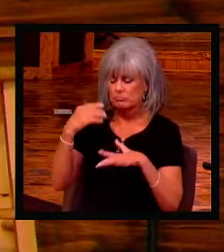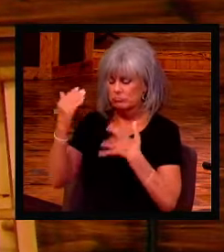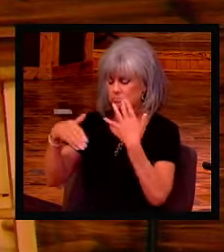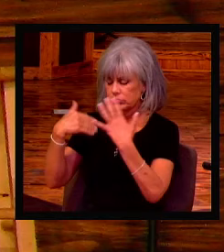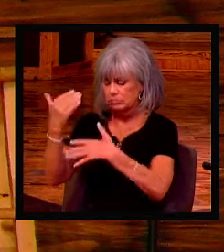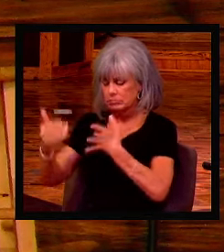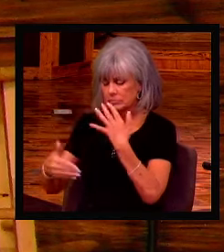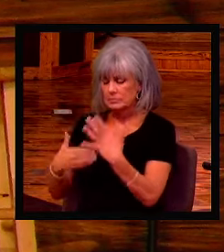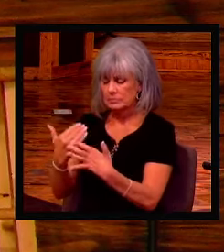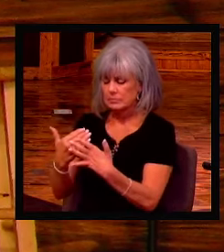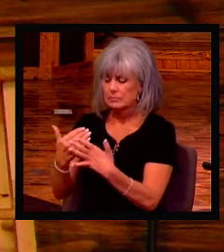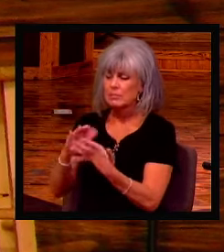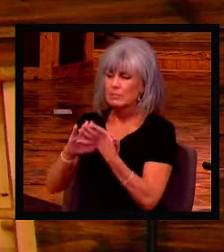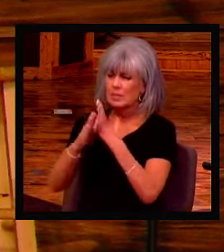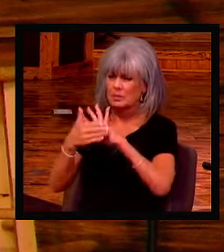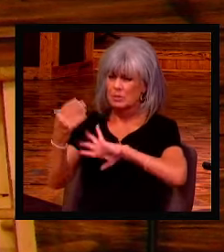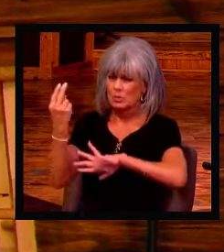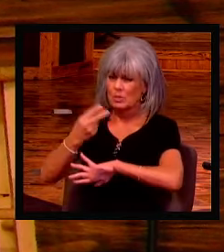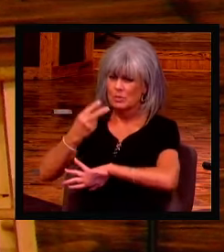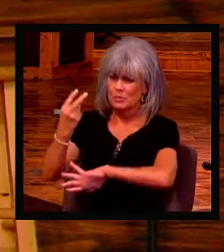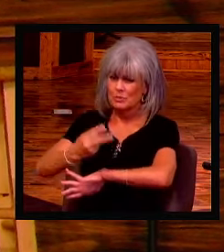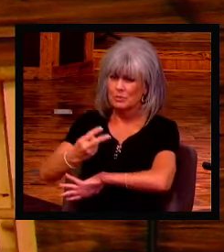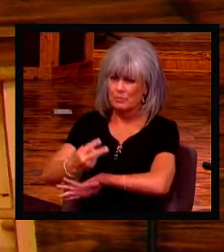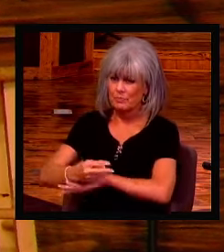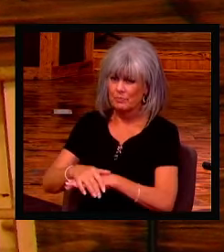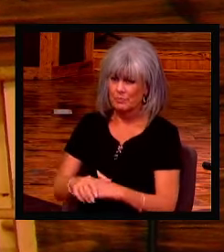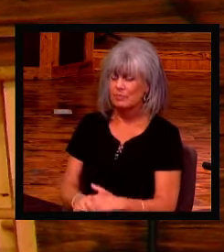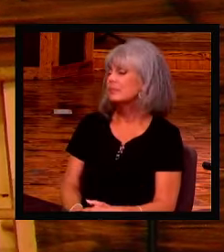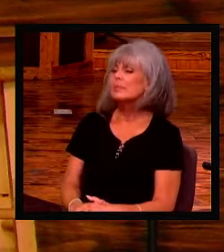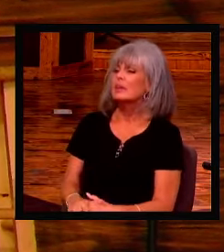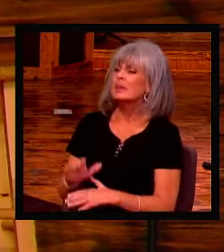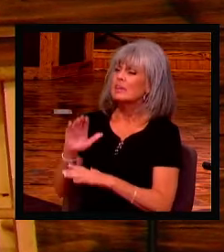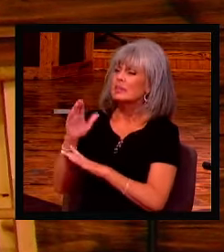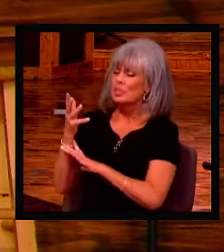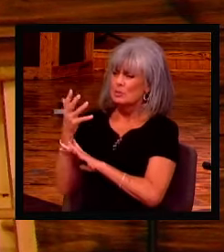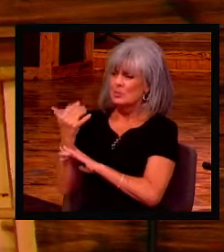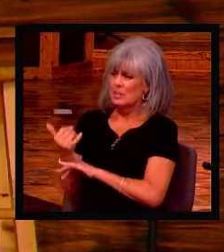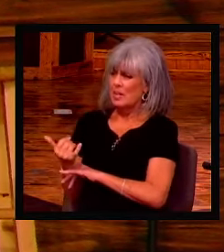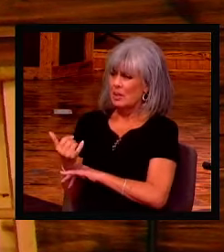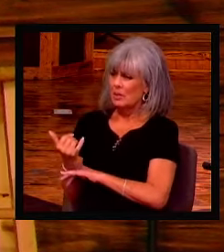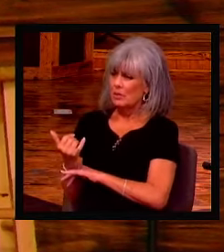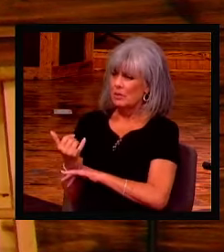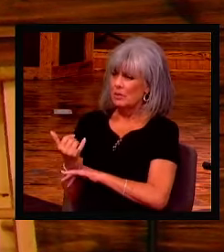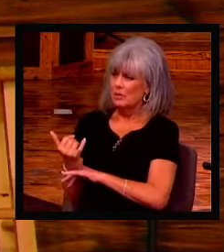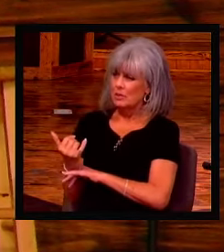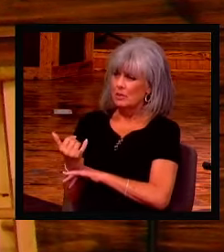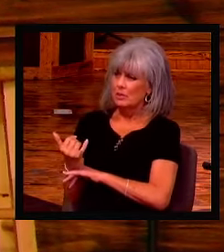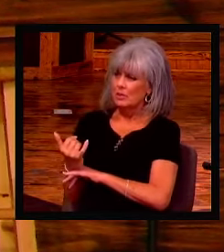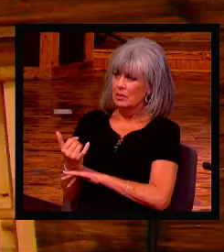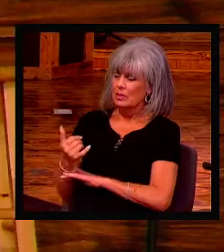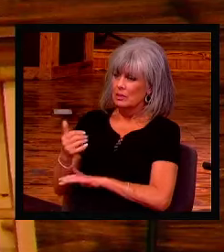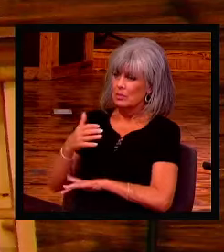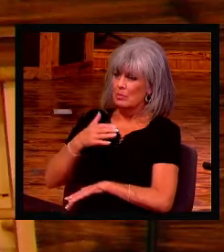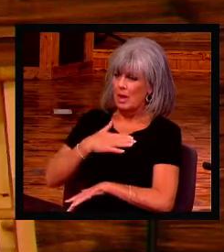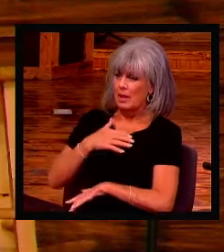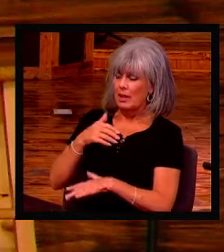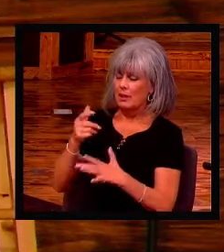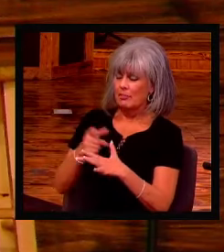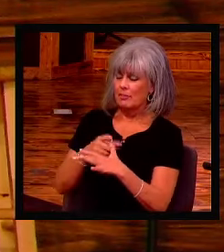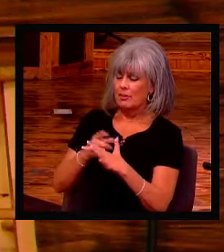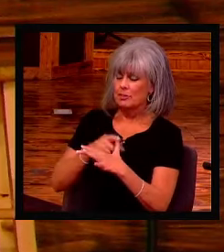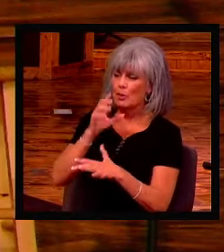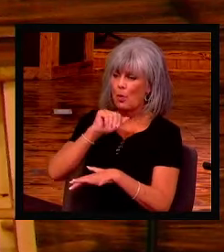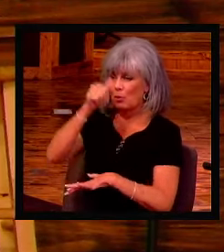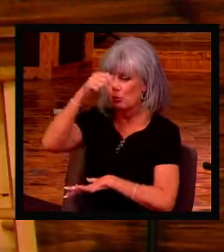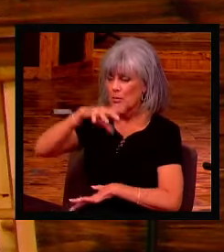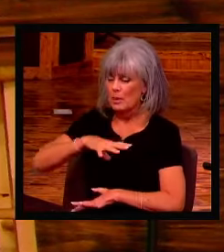it's becoming worse and worse and worse. As a matter of fact, it seems now that this is one of my first old man stories. Halloween's not